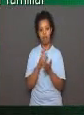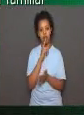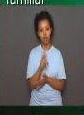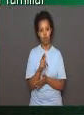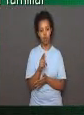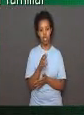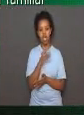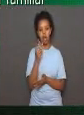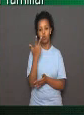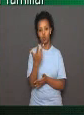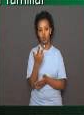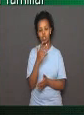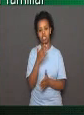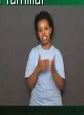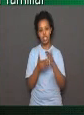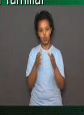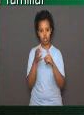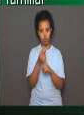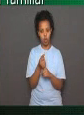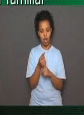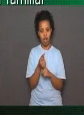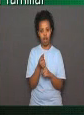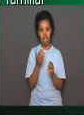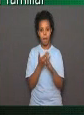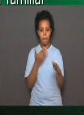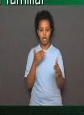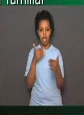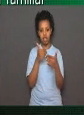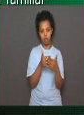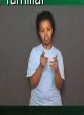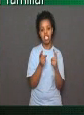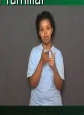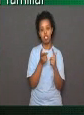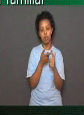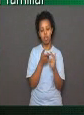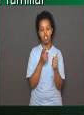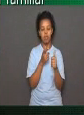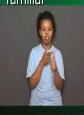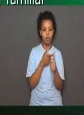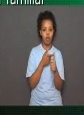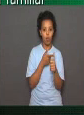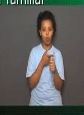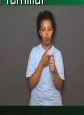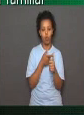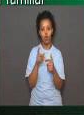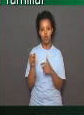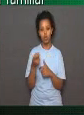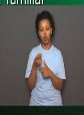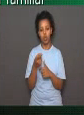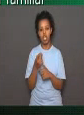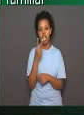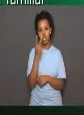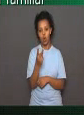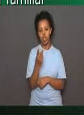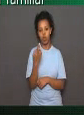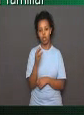of 3 stages. Pre-attachment is the first stage that lasts for the first 2 months